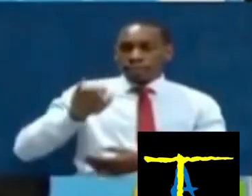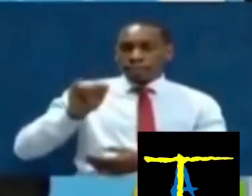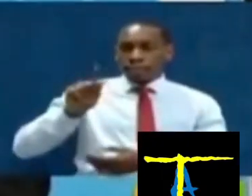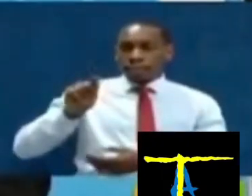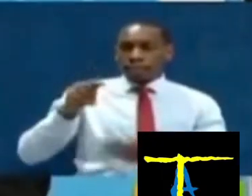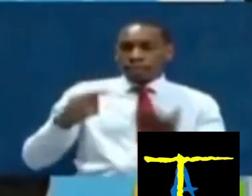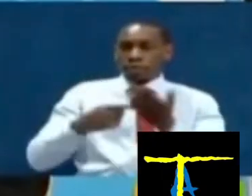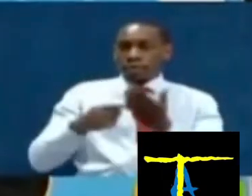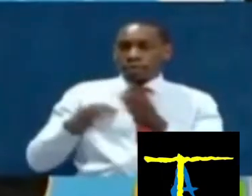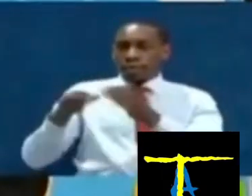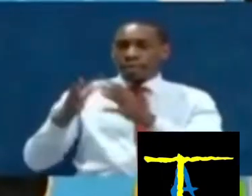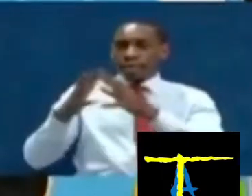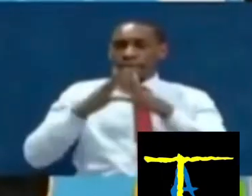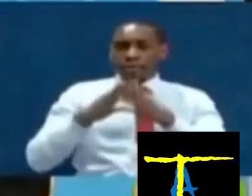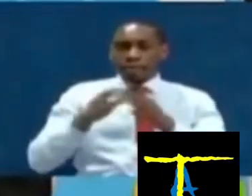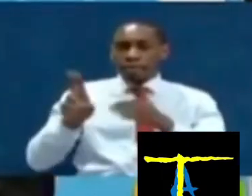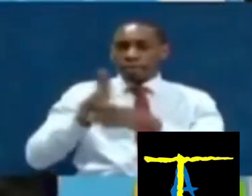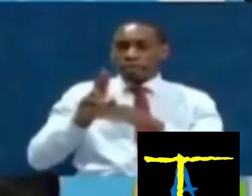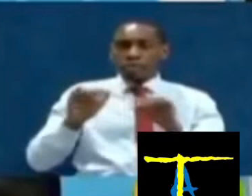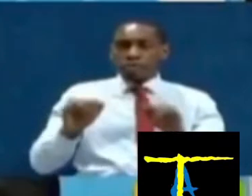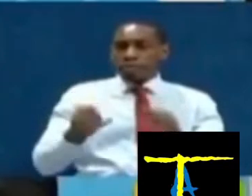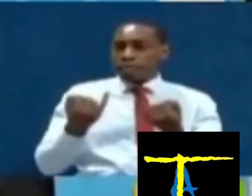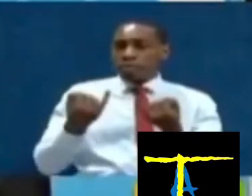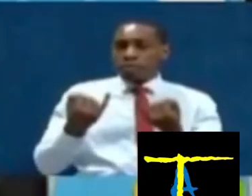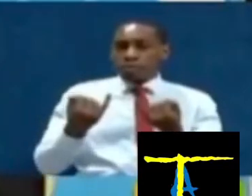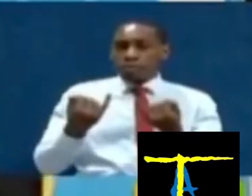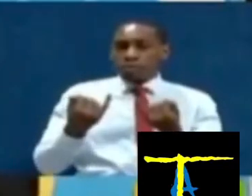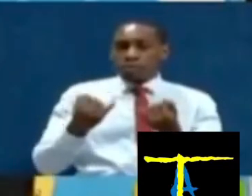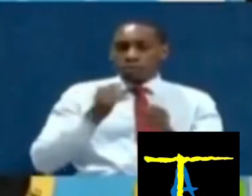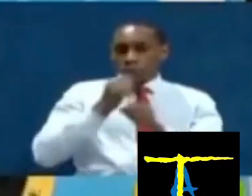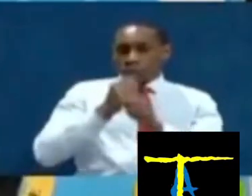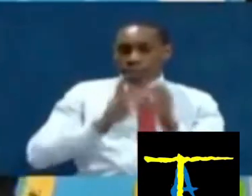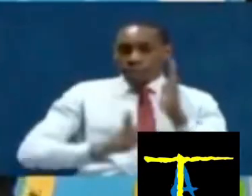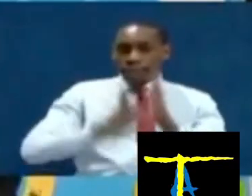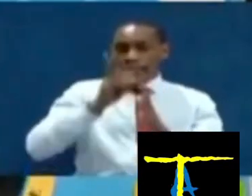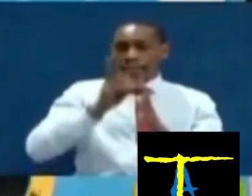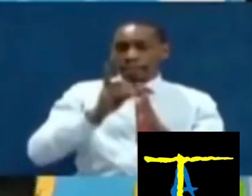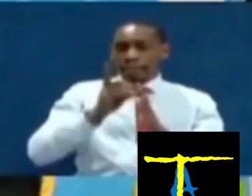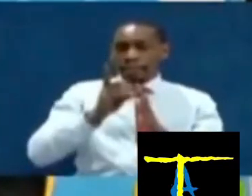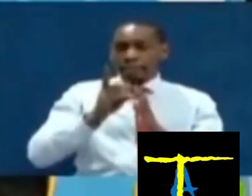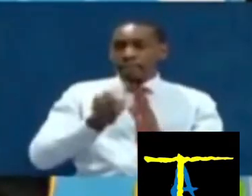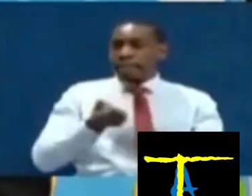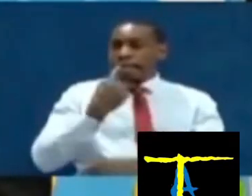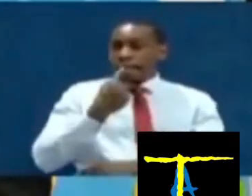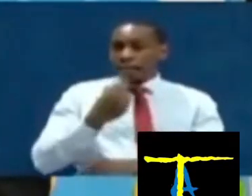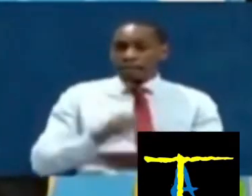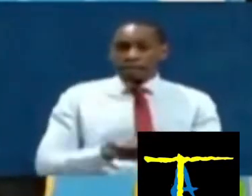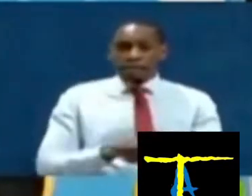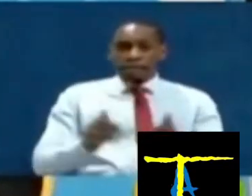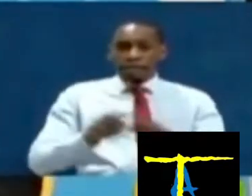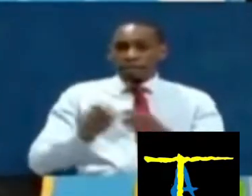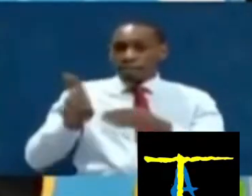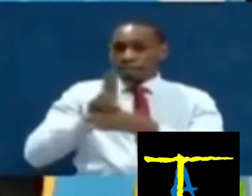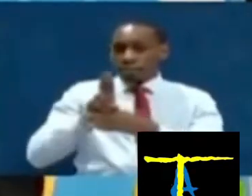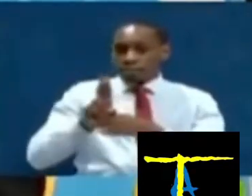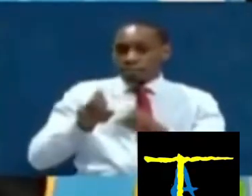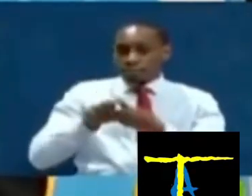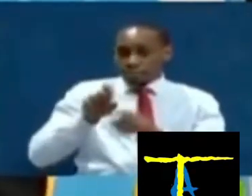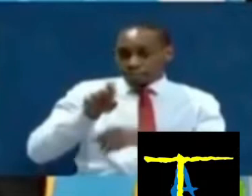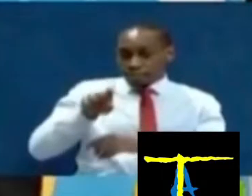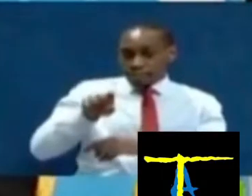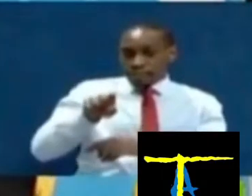America, using a totally new approach to development of vaccines. They're using part of the